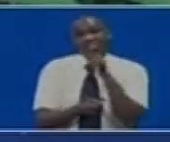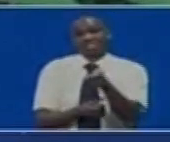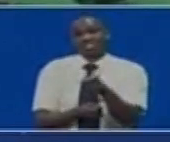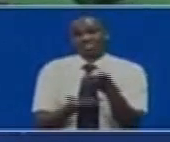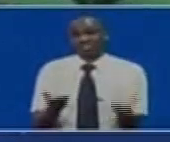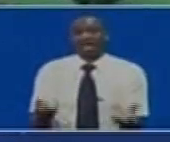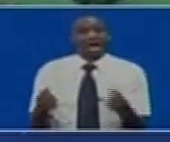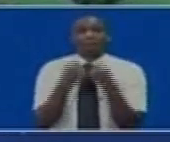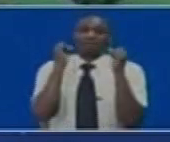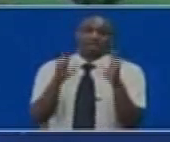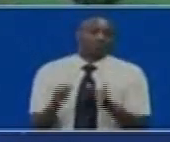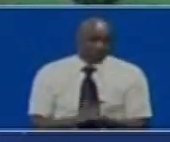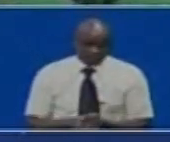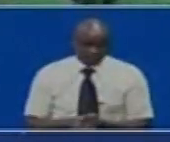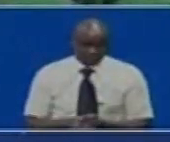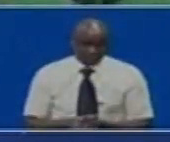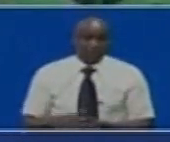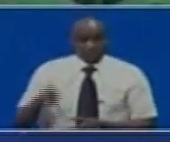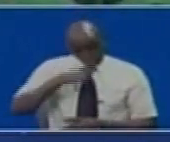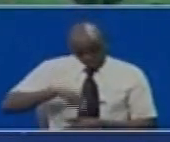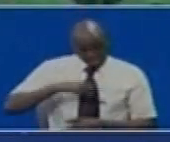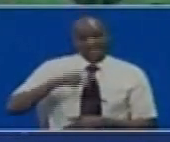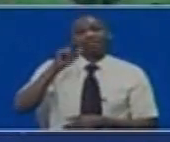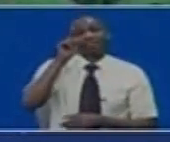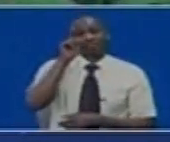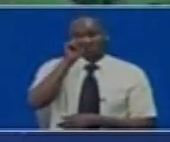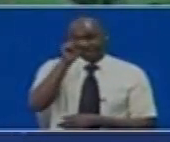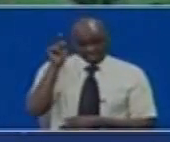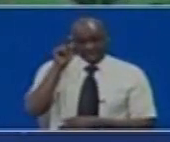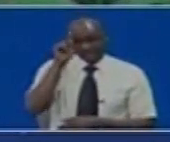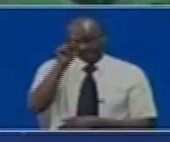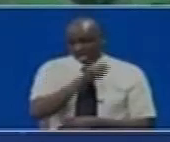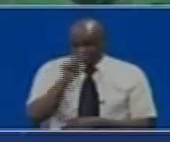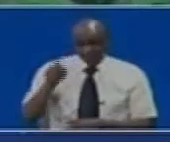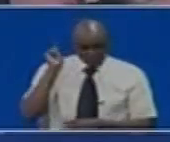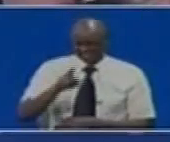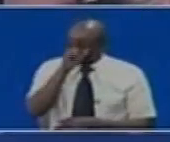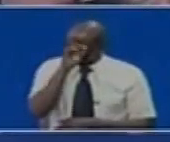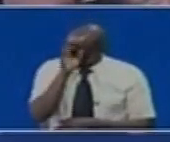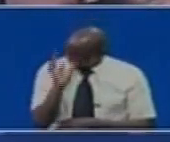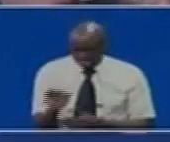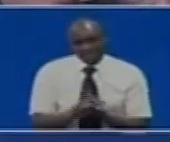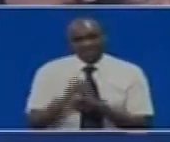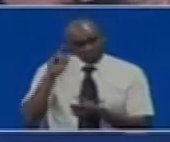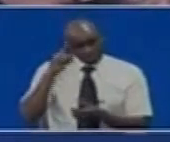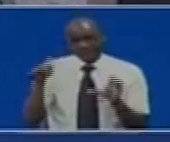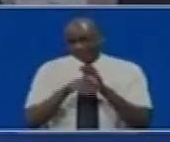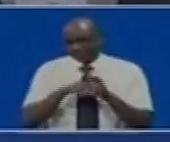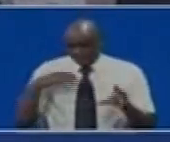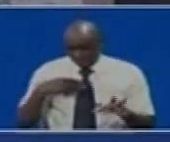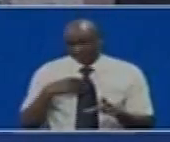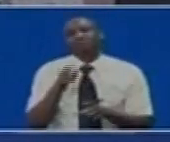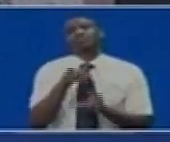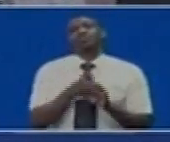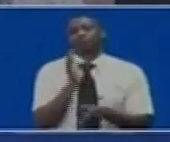been forthcoming. We will therefore need to give serious thought to our membership.